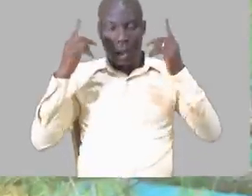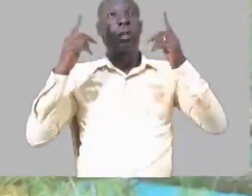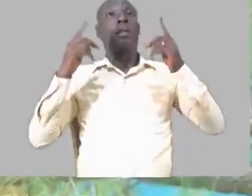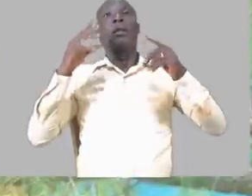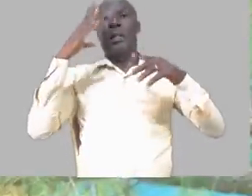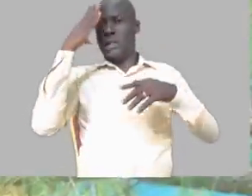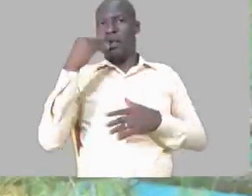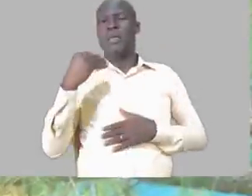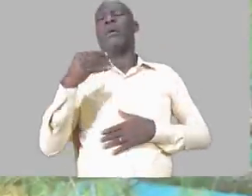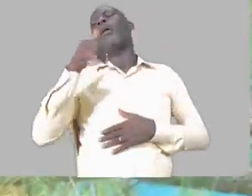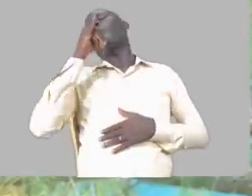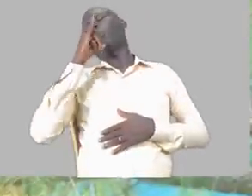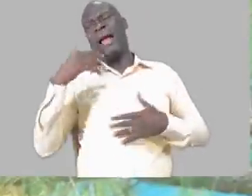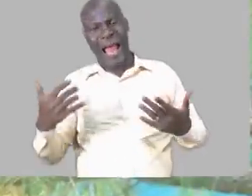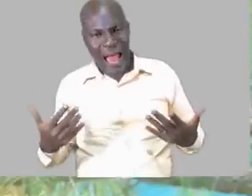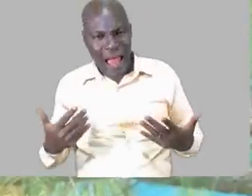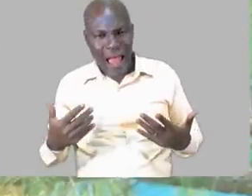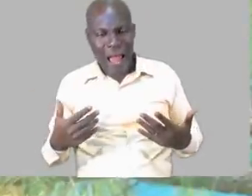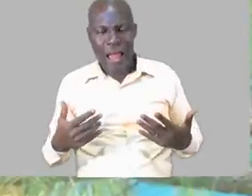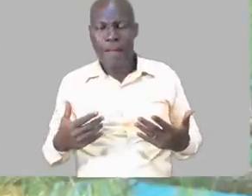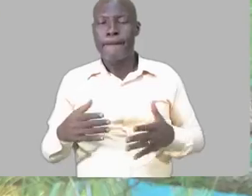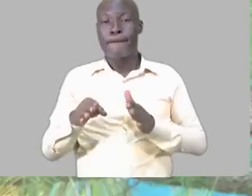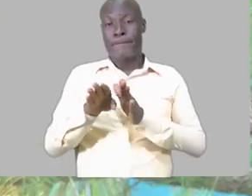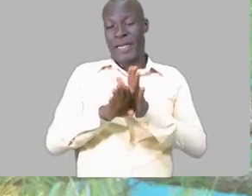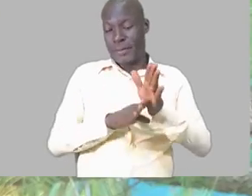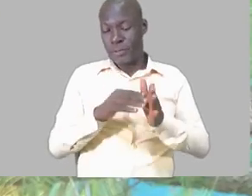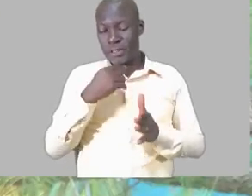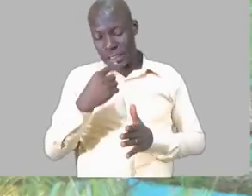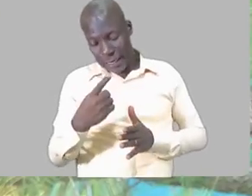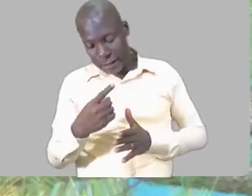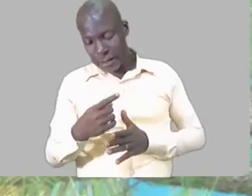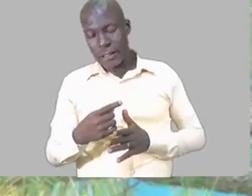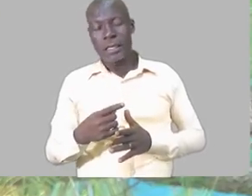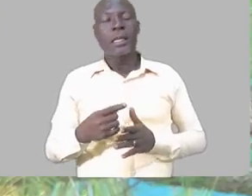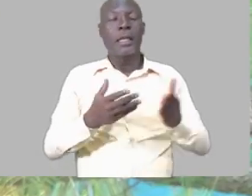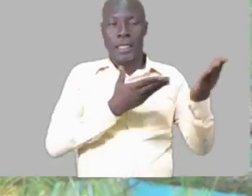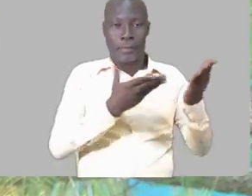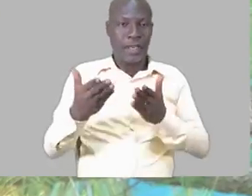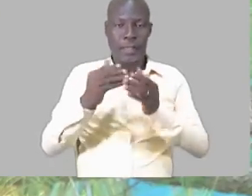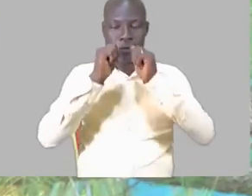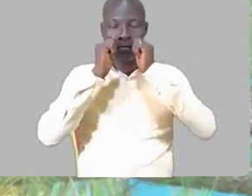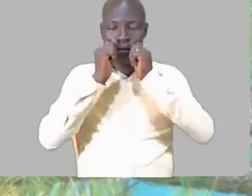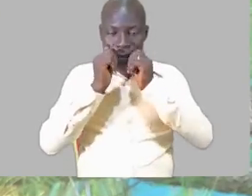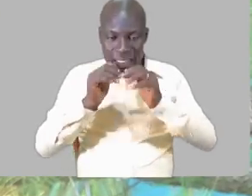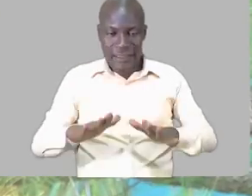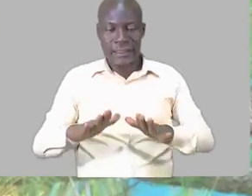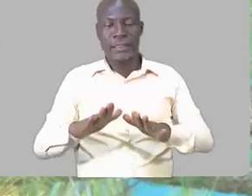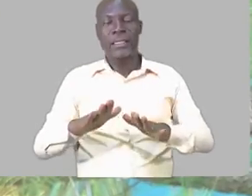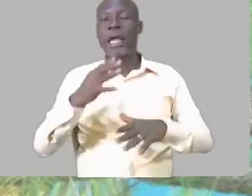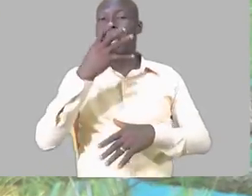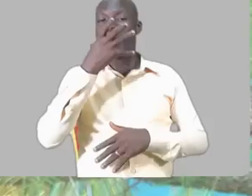e free ne nsabro a wabro ni mu no bible say odi enhira ane